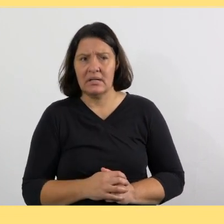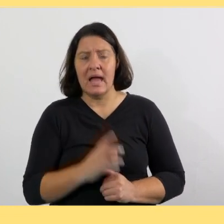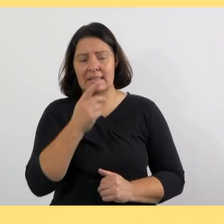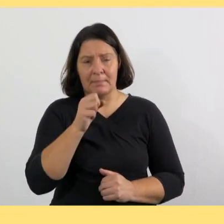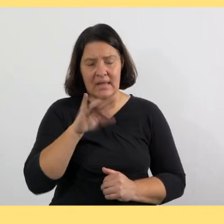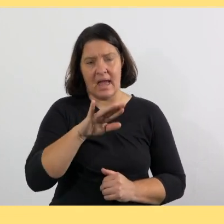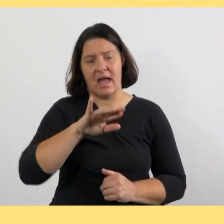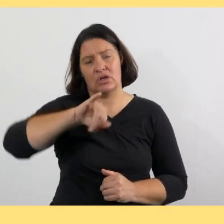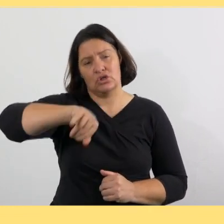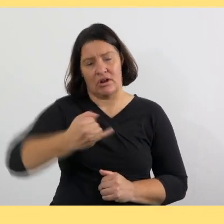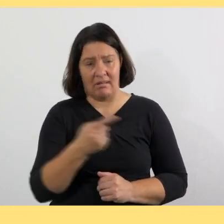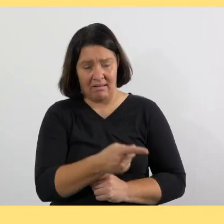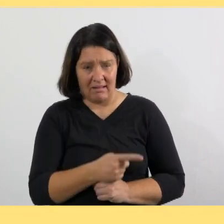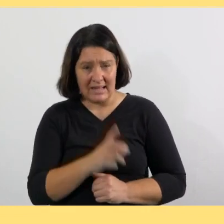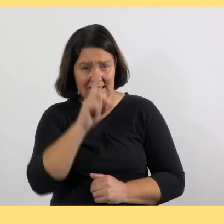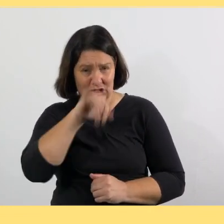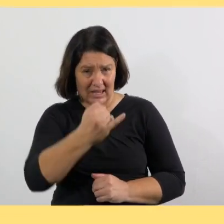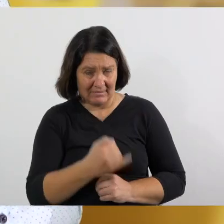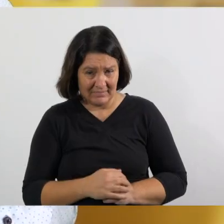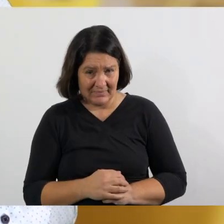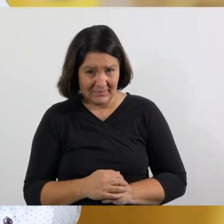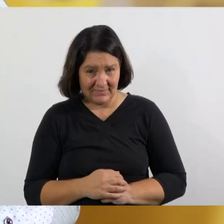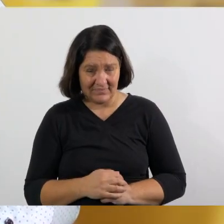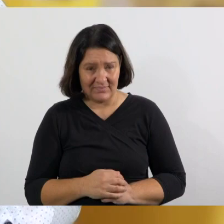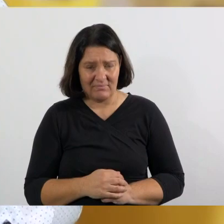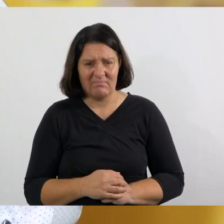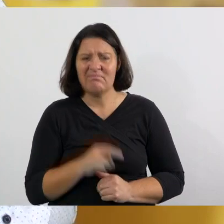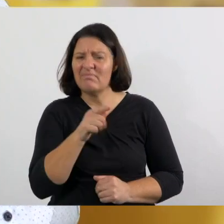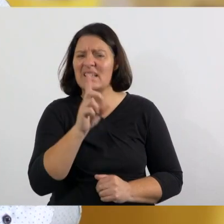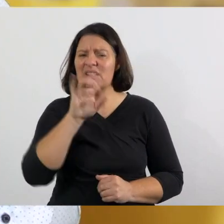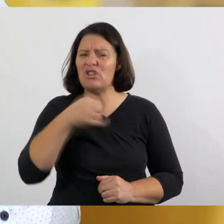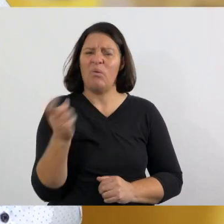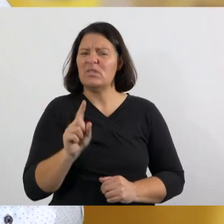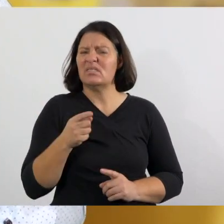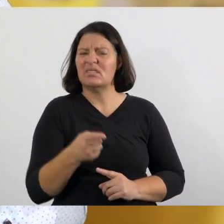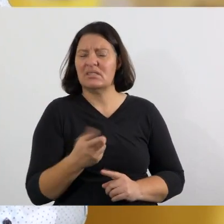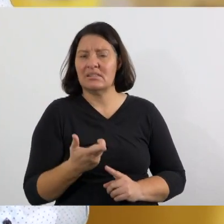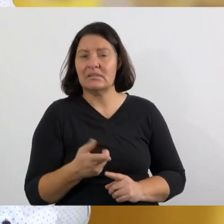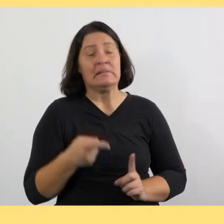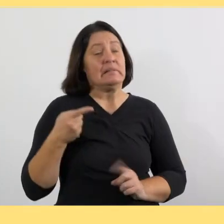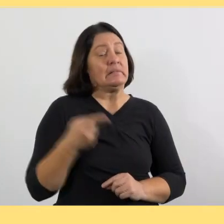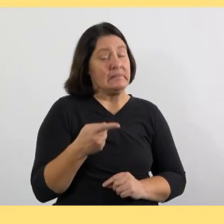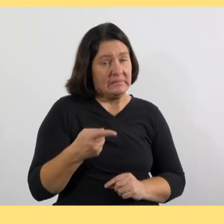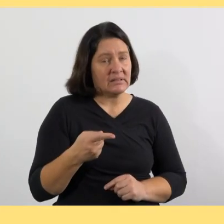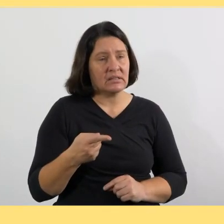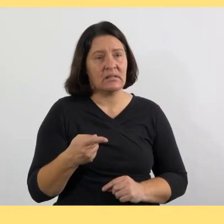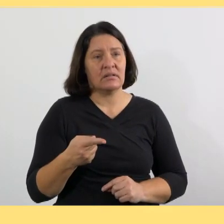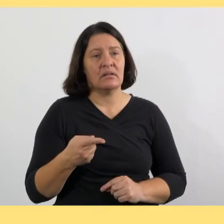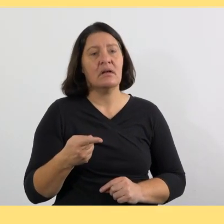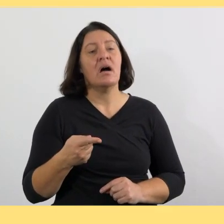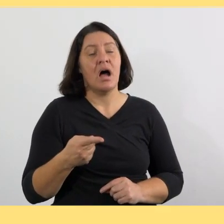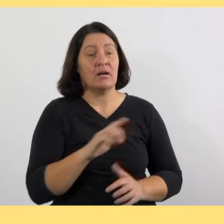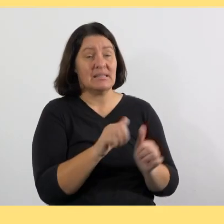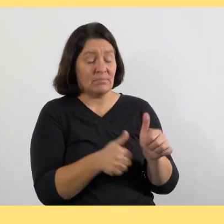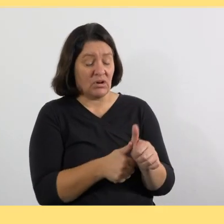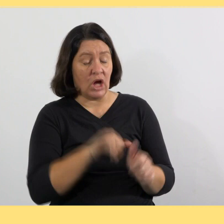the debtors journal. Most of you know this as the DJ. What is the debtors journal? This is a